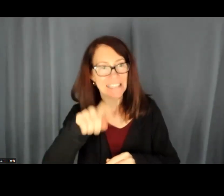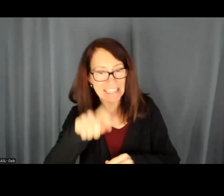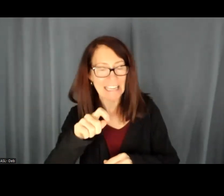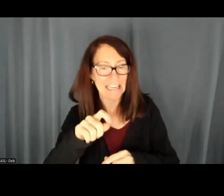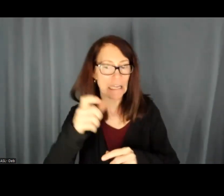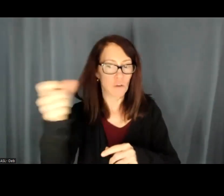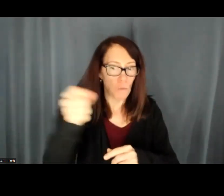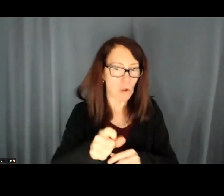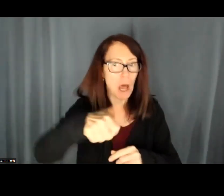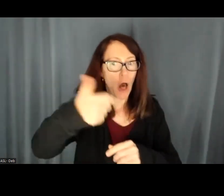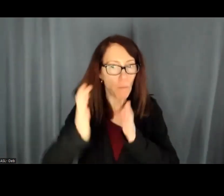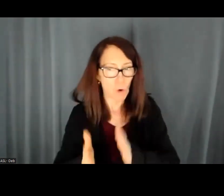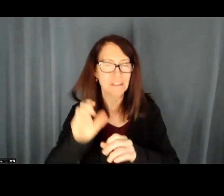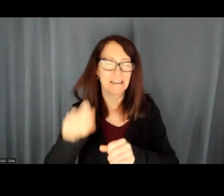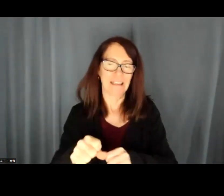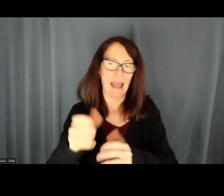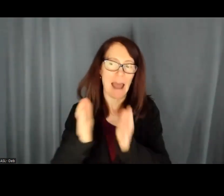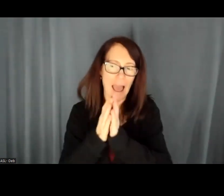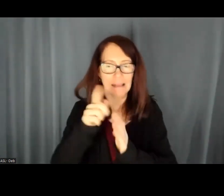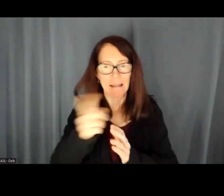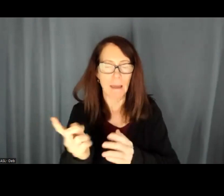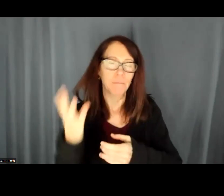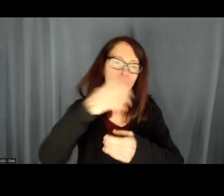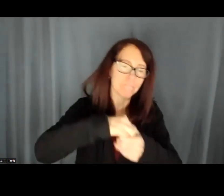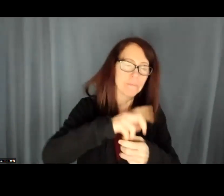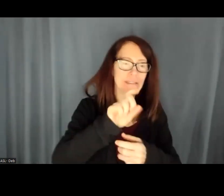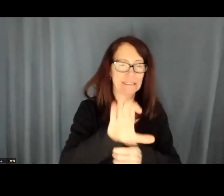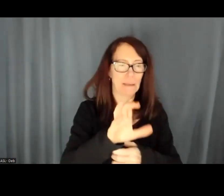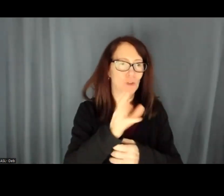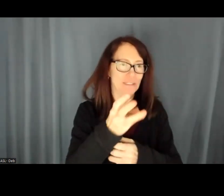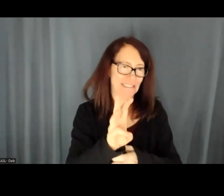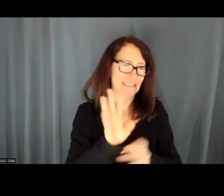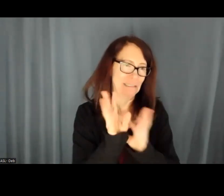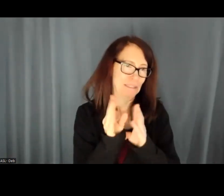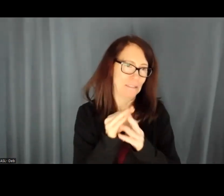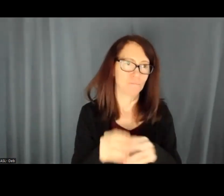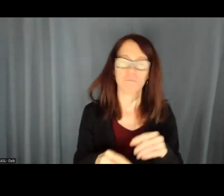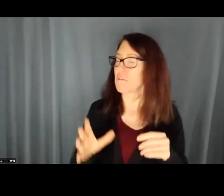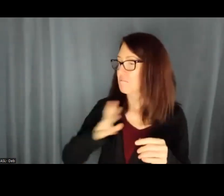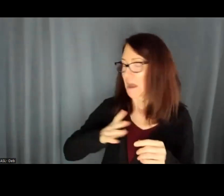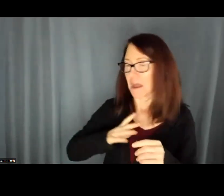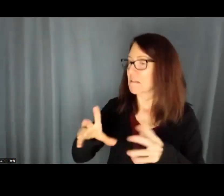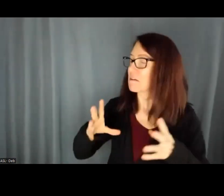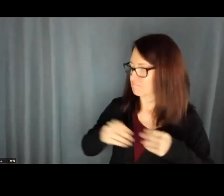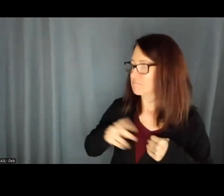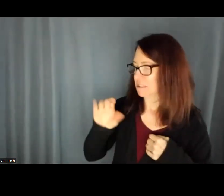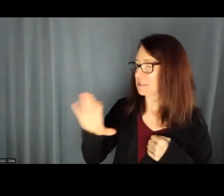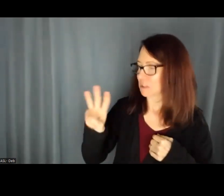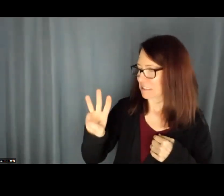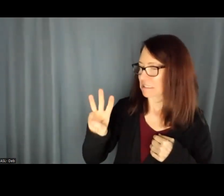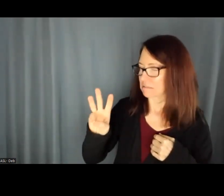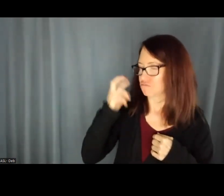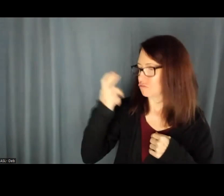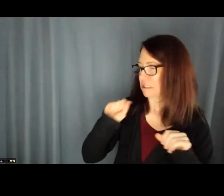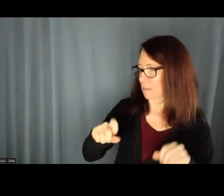13th meeting, if that's what we need to do. Perfect. Then December 6th seems reasonable to me. Okay, does that seem